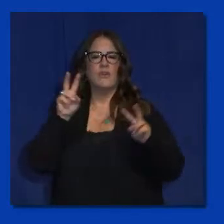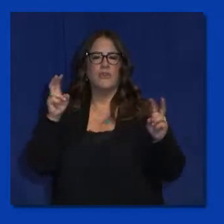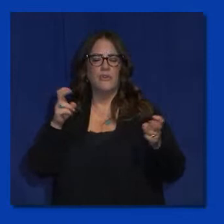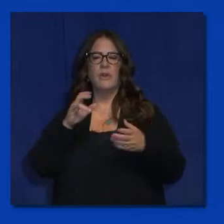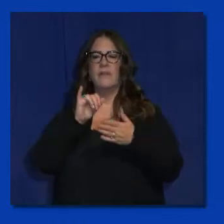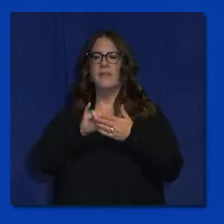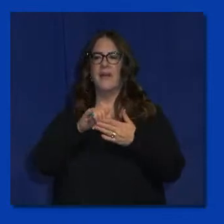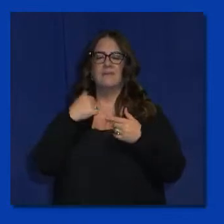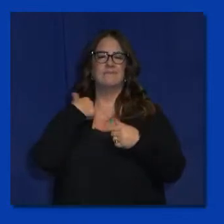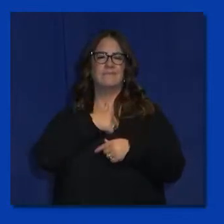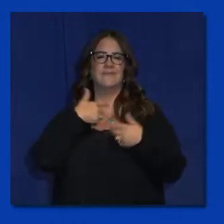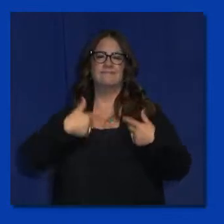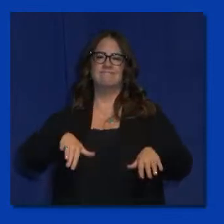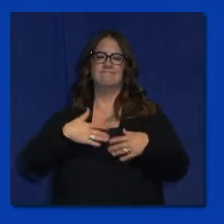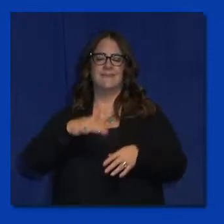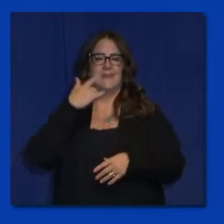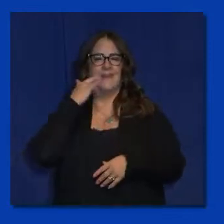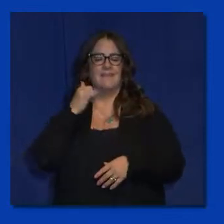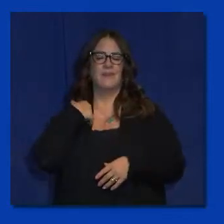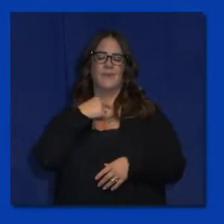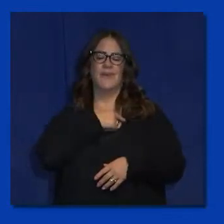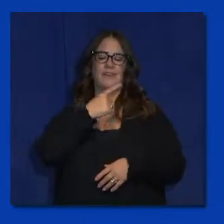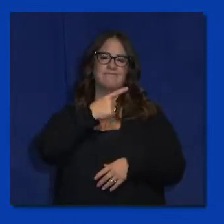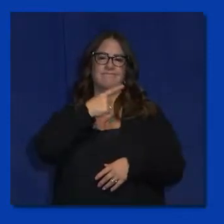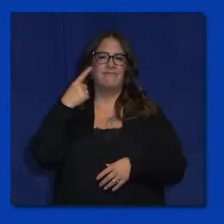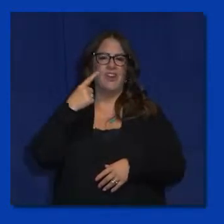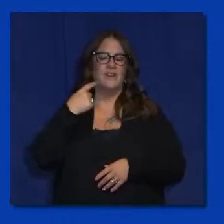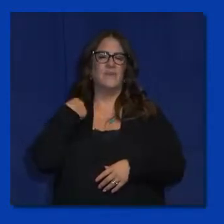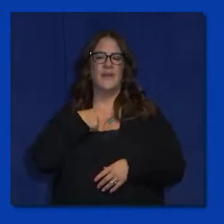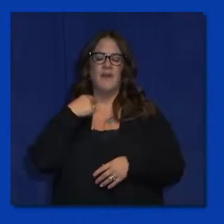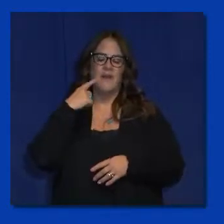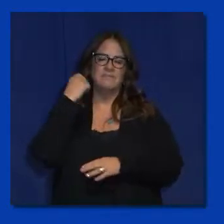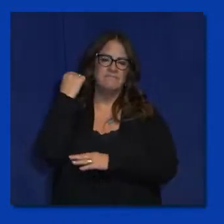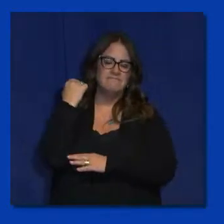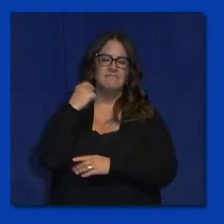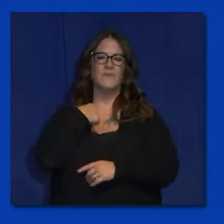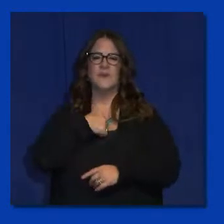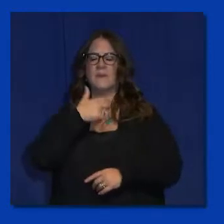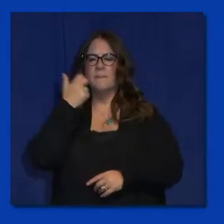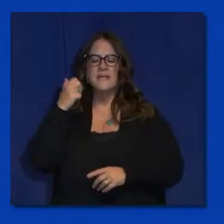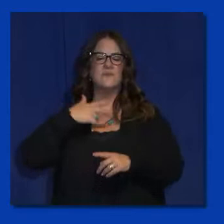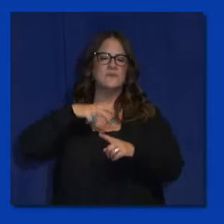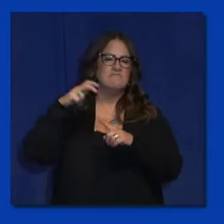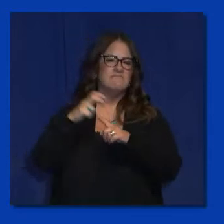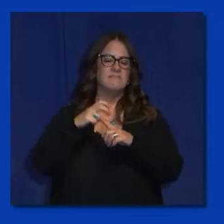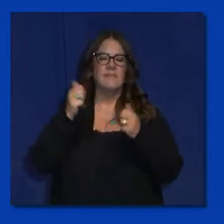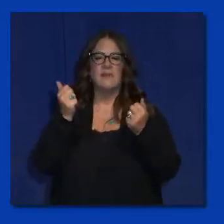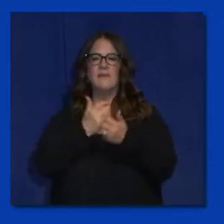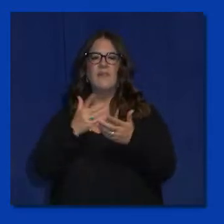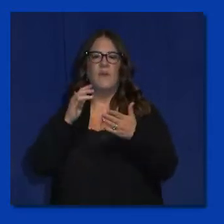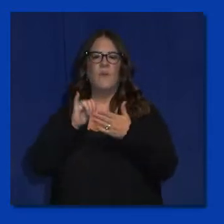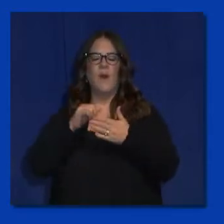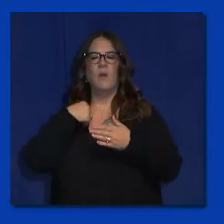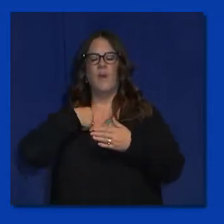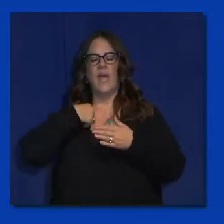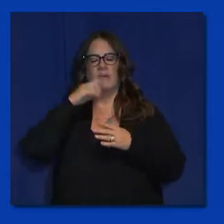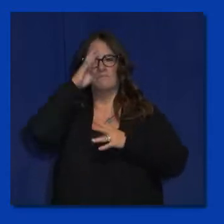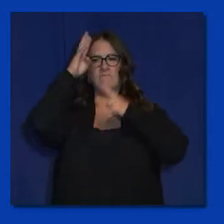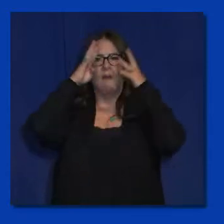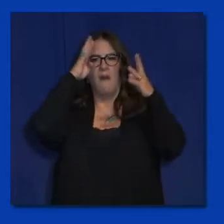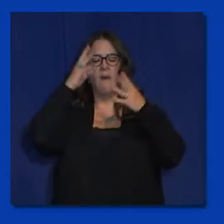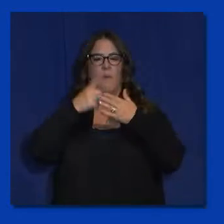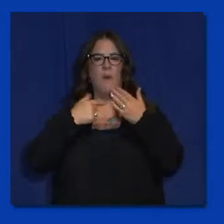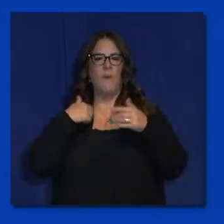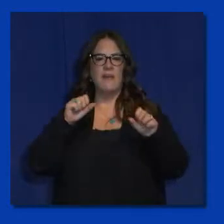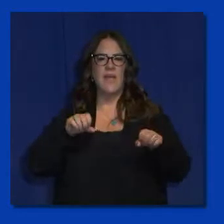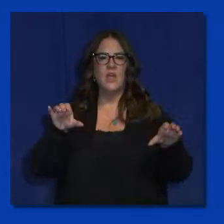none, best in class. And that's our capacity to do things only nations dream of, that only California can do,